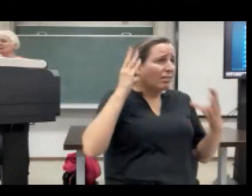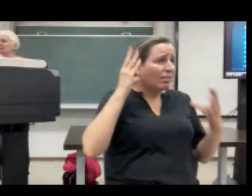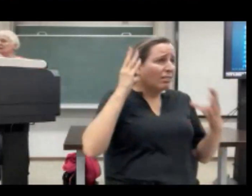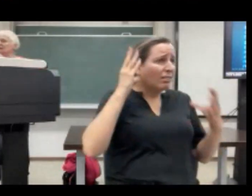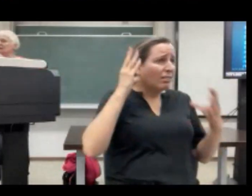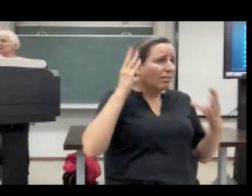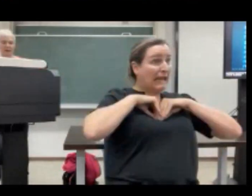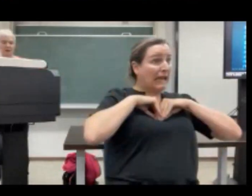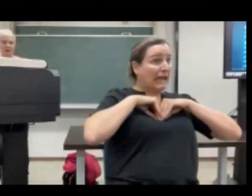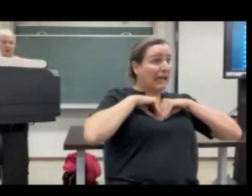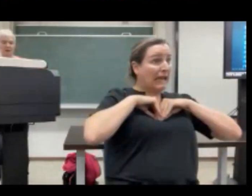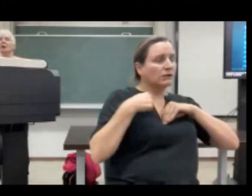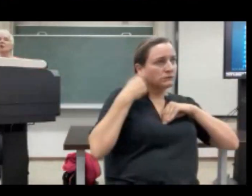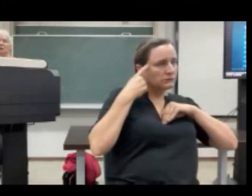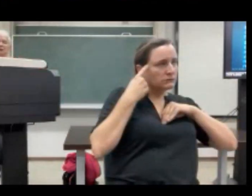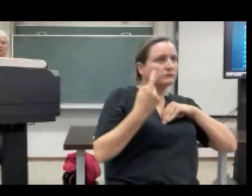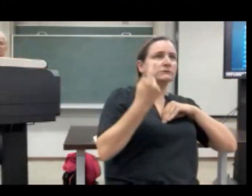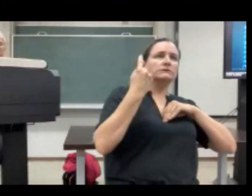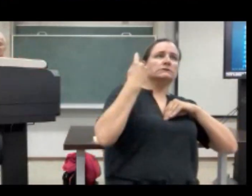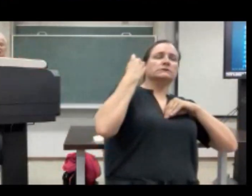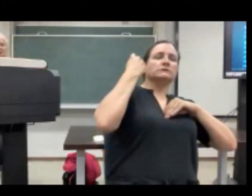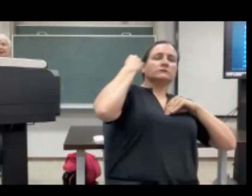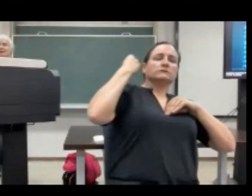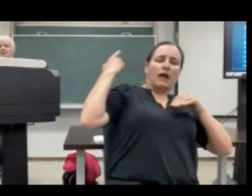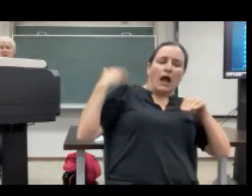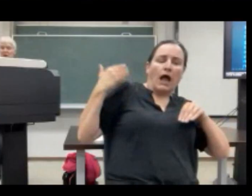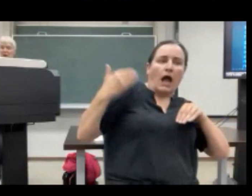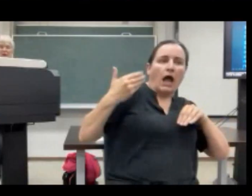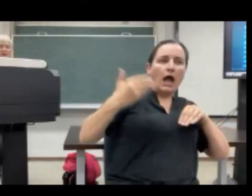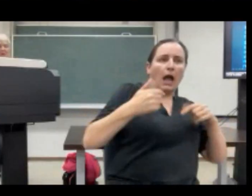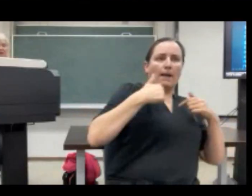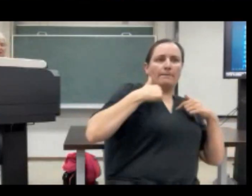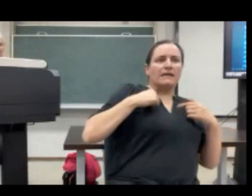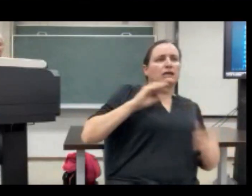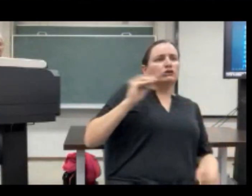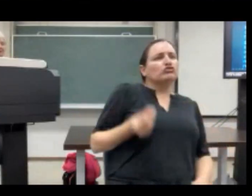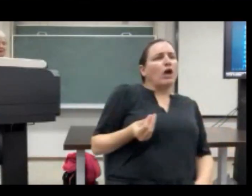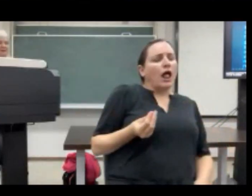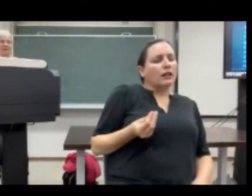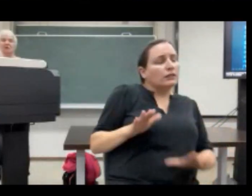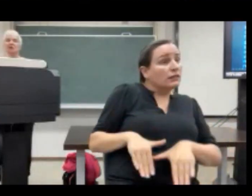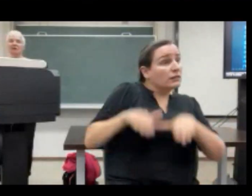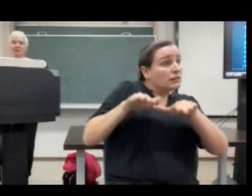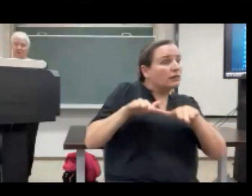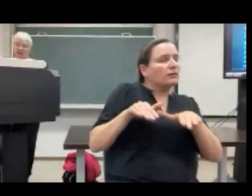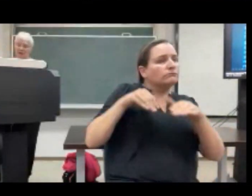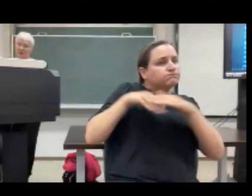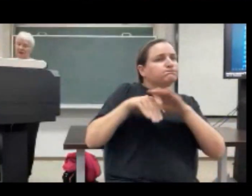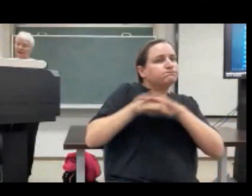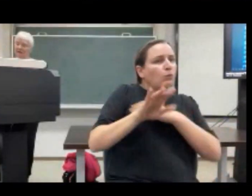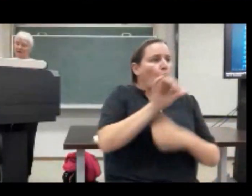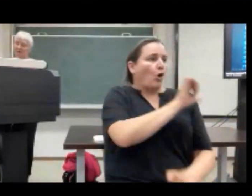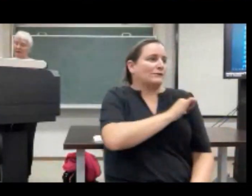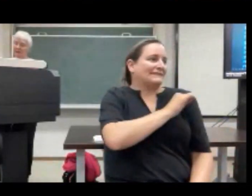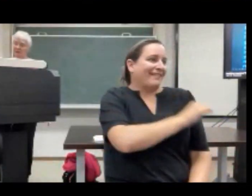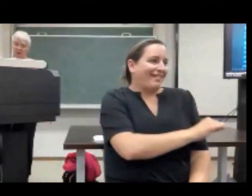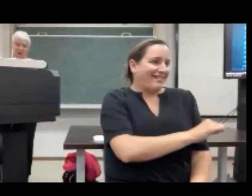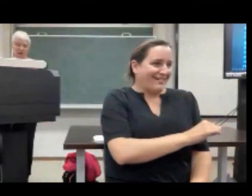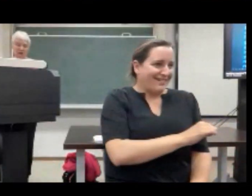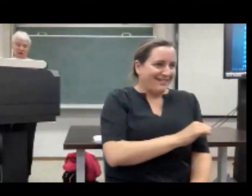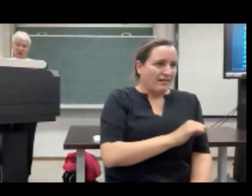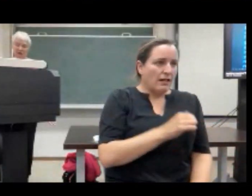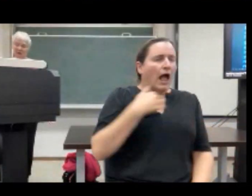experiencing frequent flashbacks of many hospital treatments he'd had as a child. He sees images of himself being held down